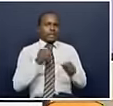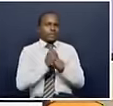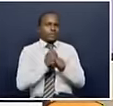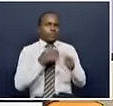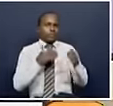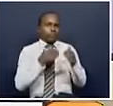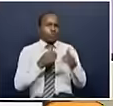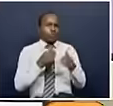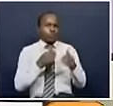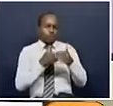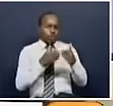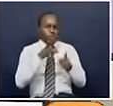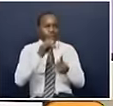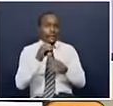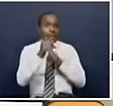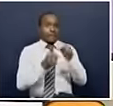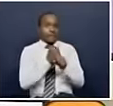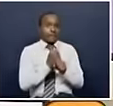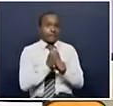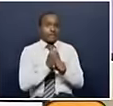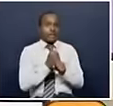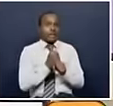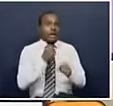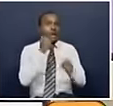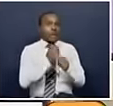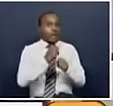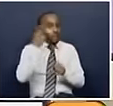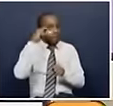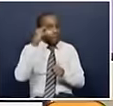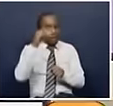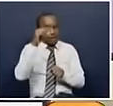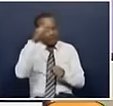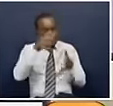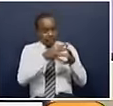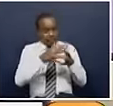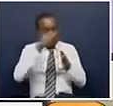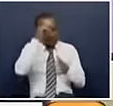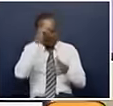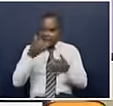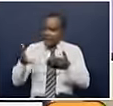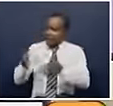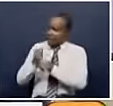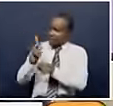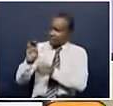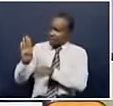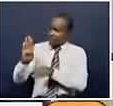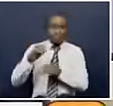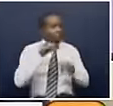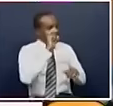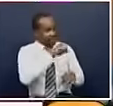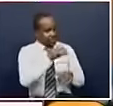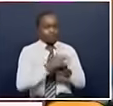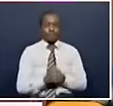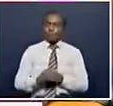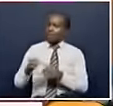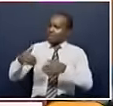years, close to 30 years of my working life. I worked for the U.S. government. Uh-huh. Yeah. And now you're with KCB. Now I'm with KCB. Okay. So